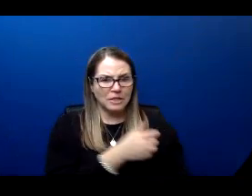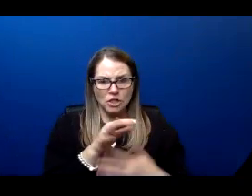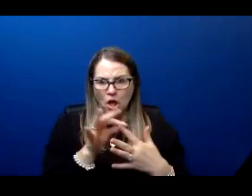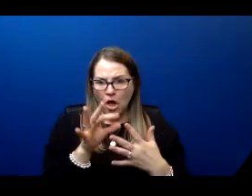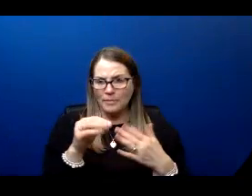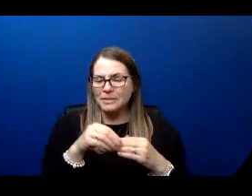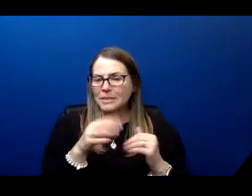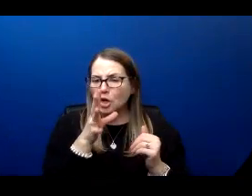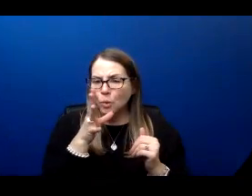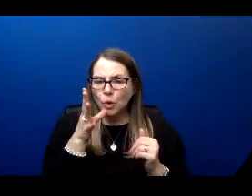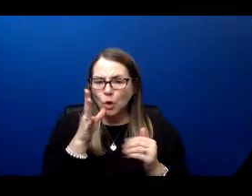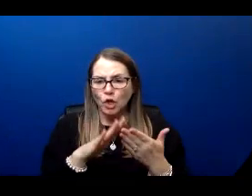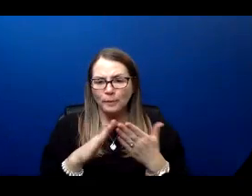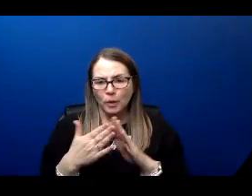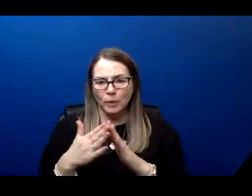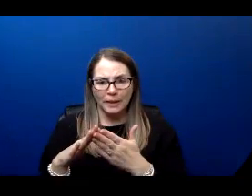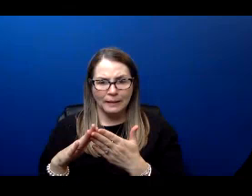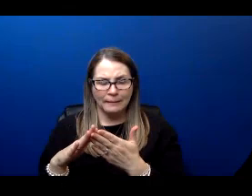rural communities.